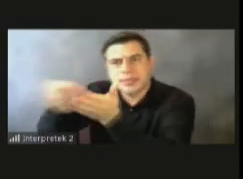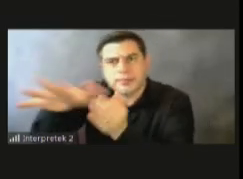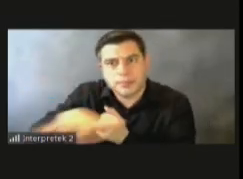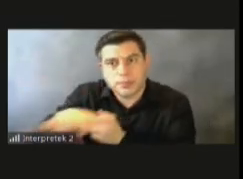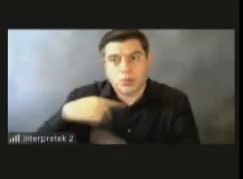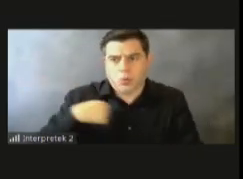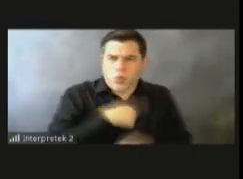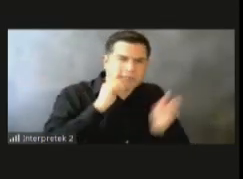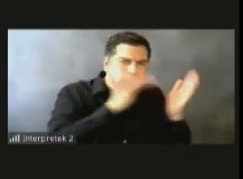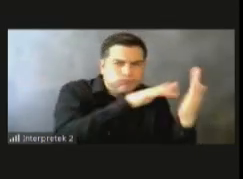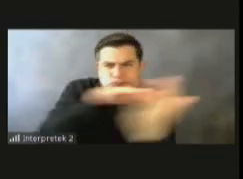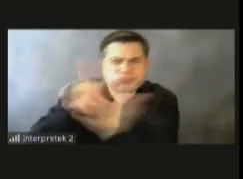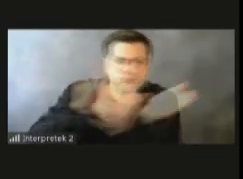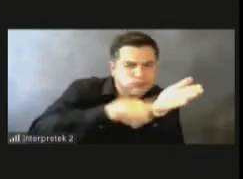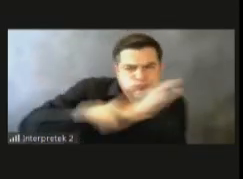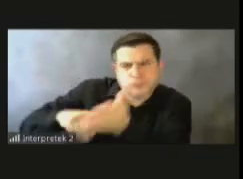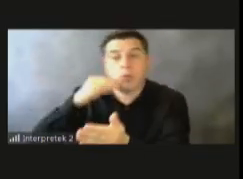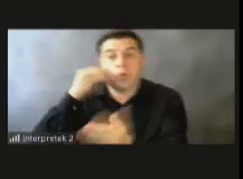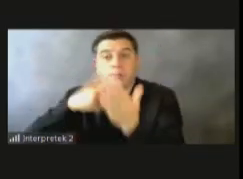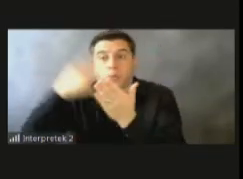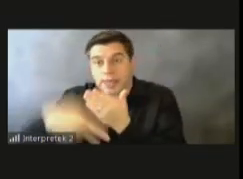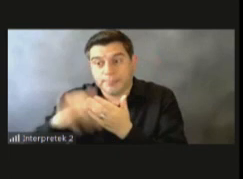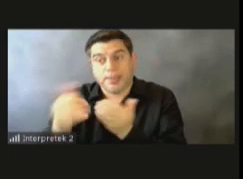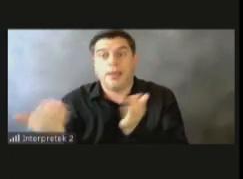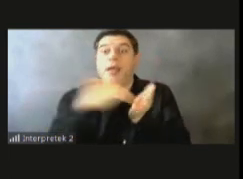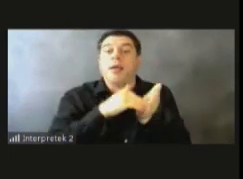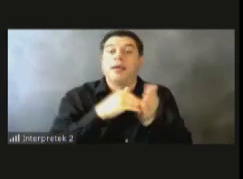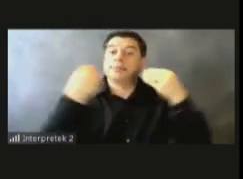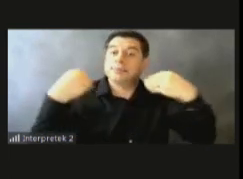using the resale option and setting your resale formula to